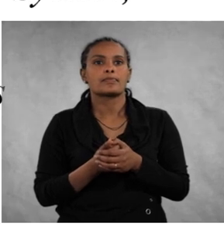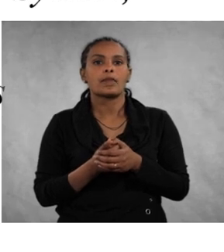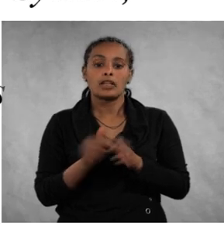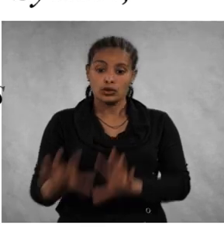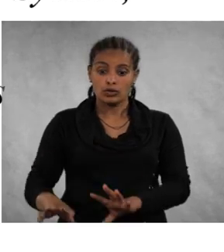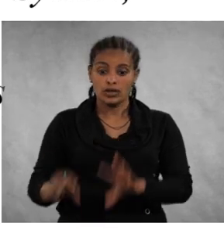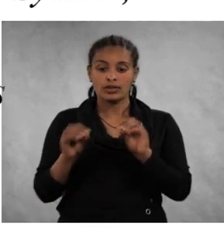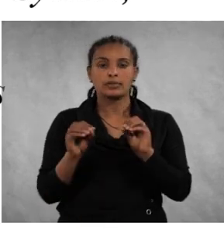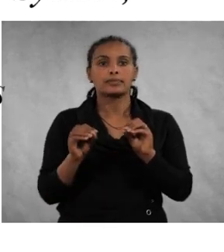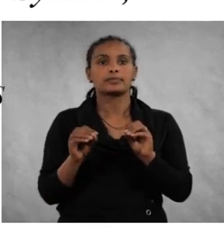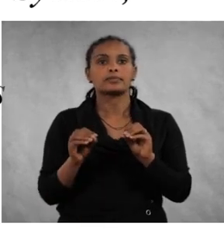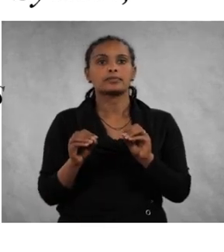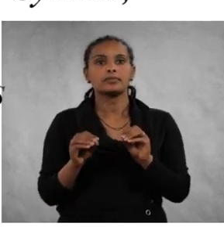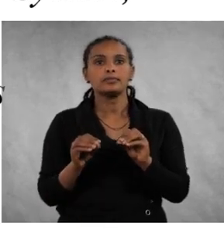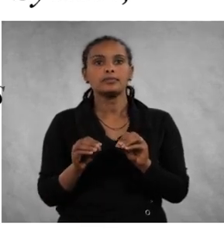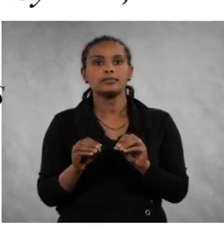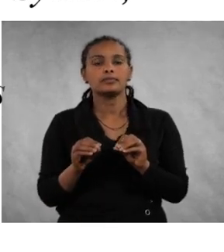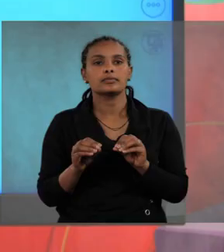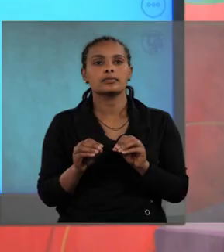Students,